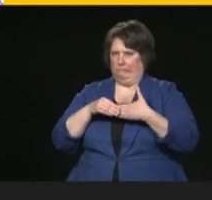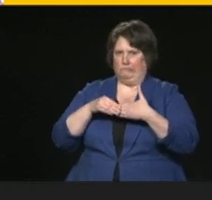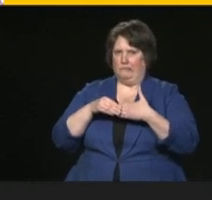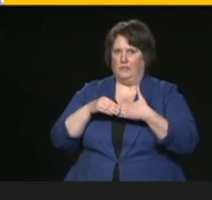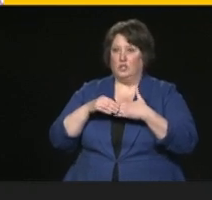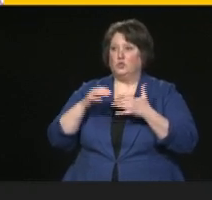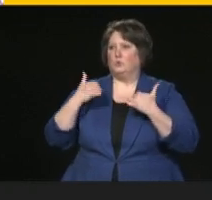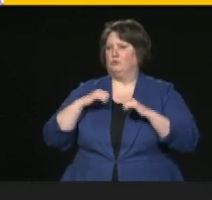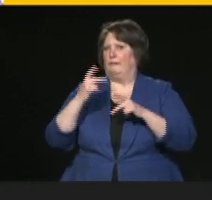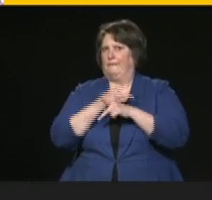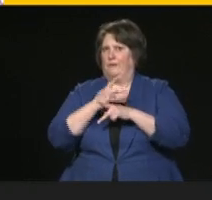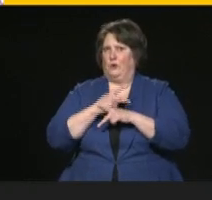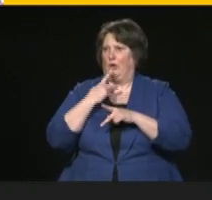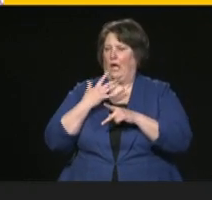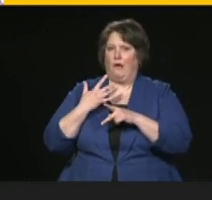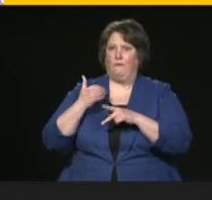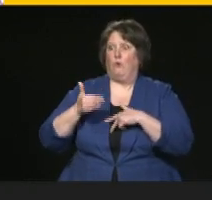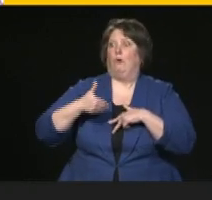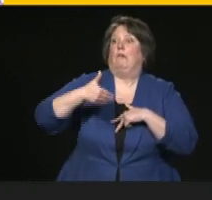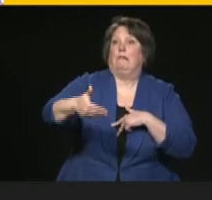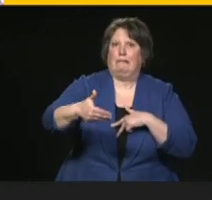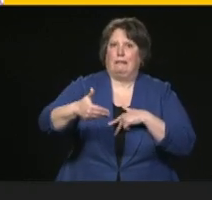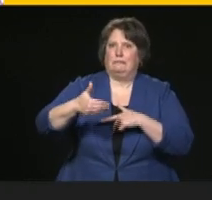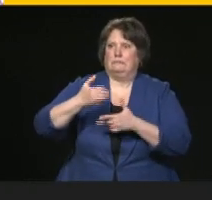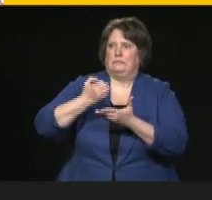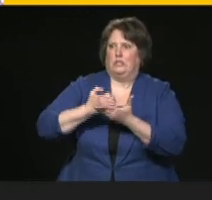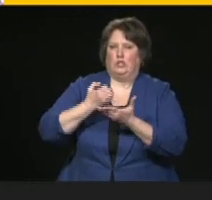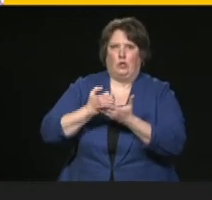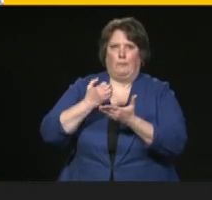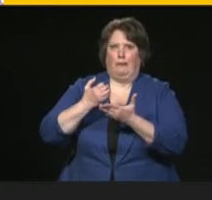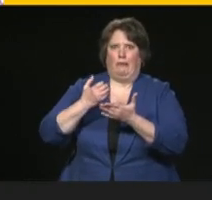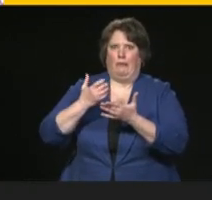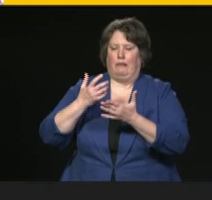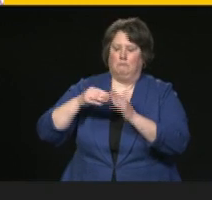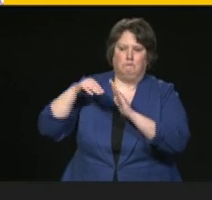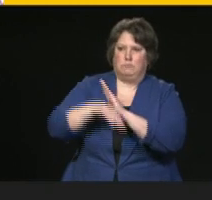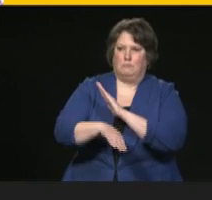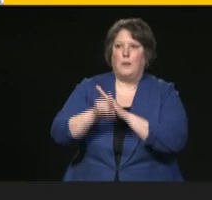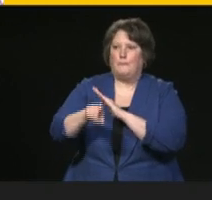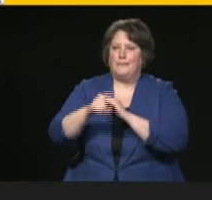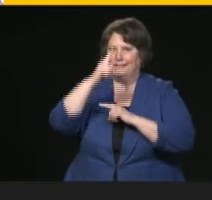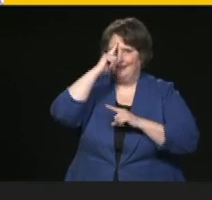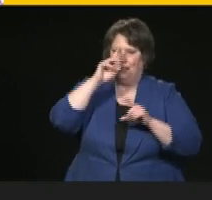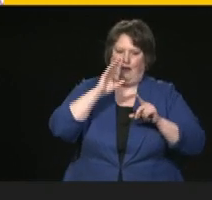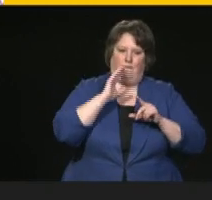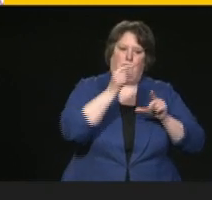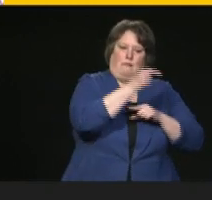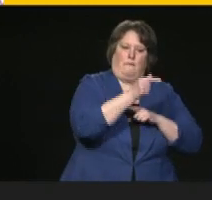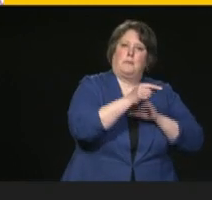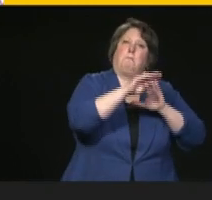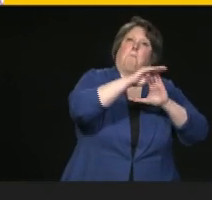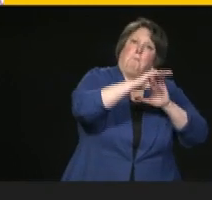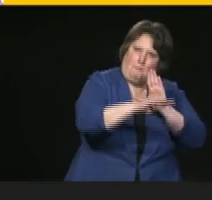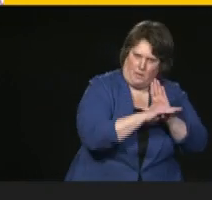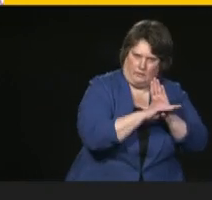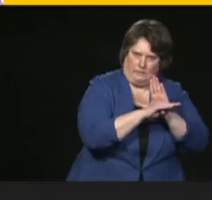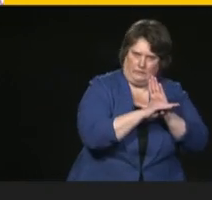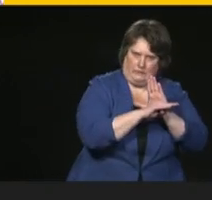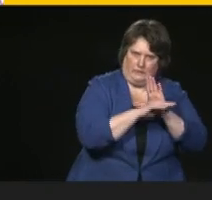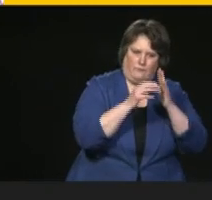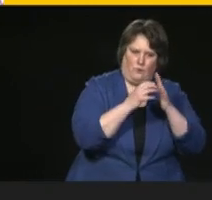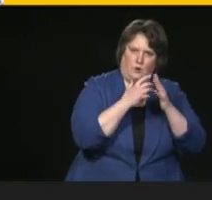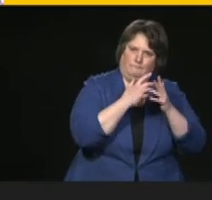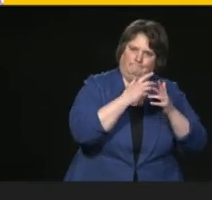need to be dealt with mainly by fiscal policy. This is the case today, not only because interest rates are already